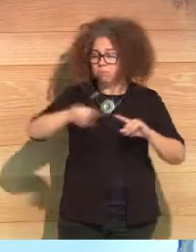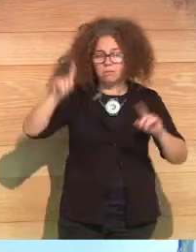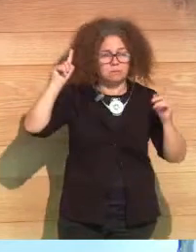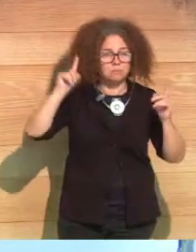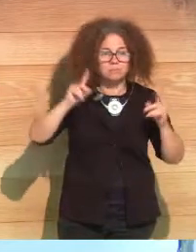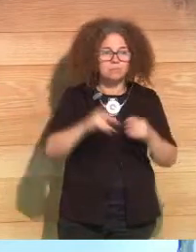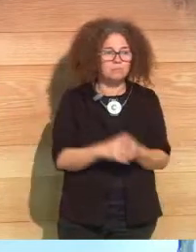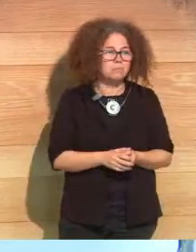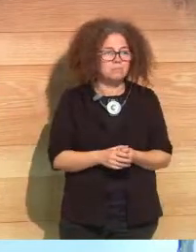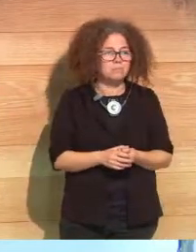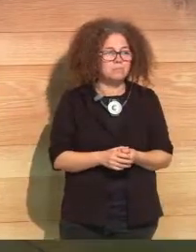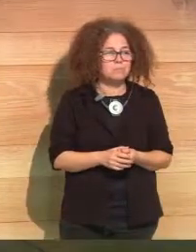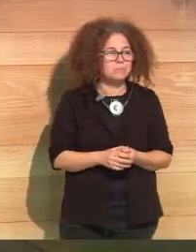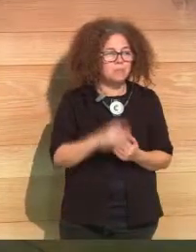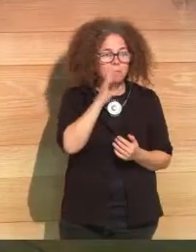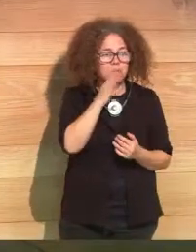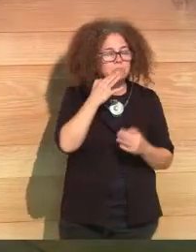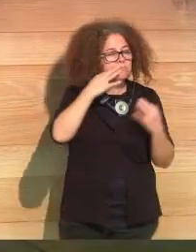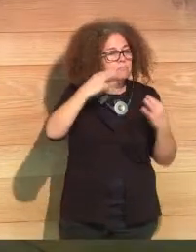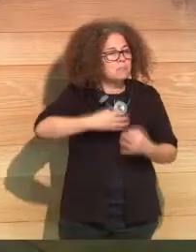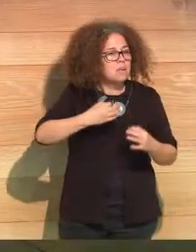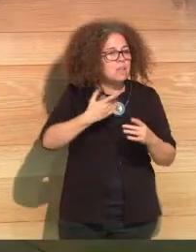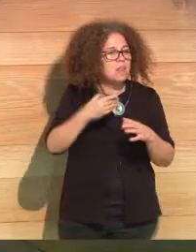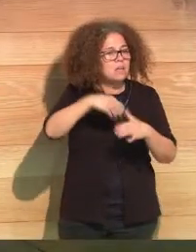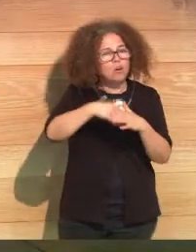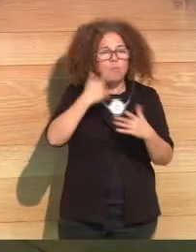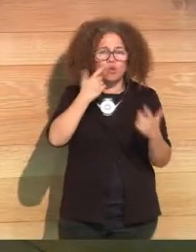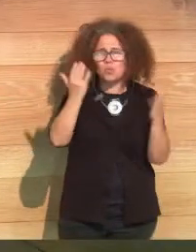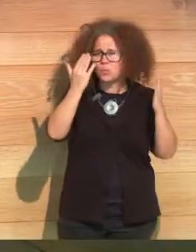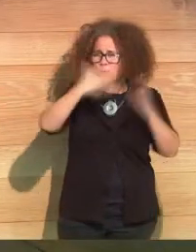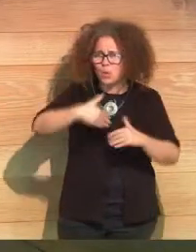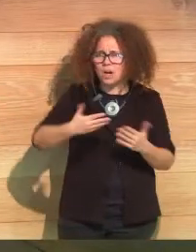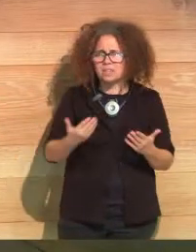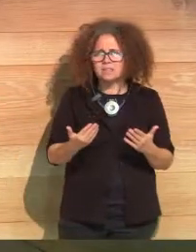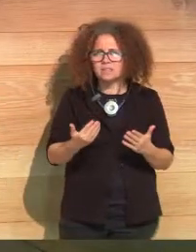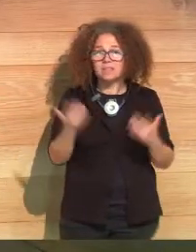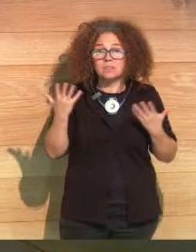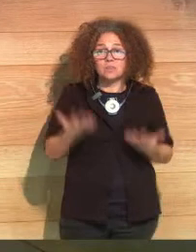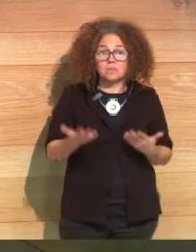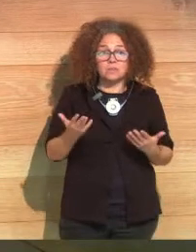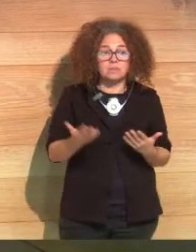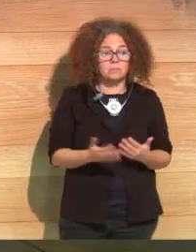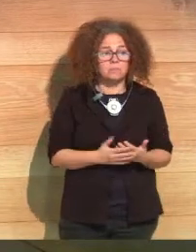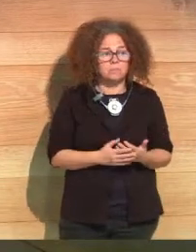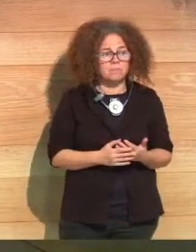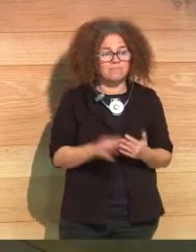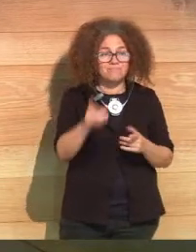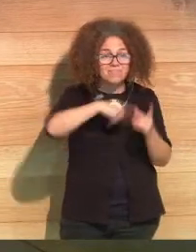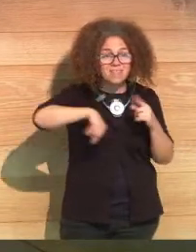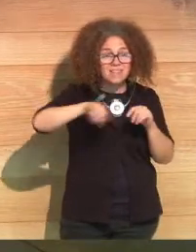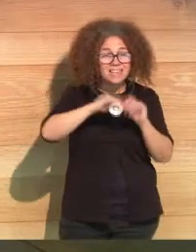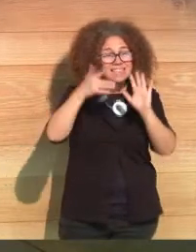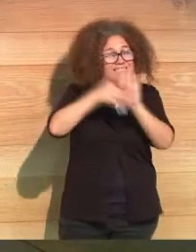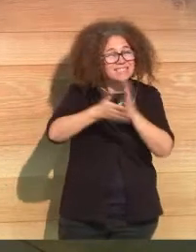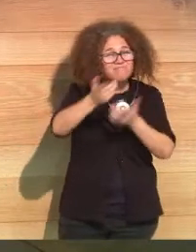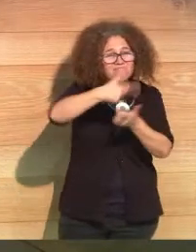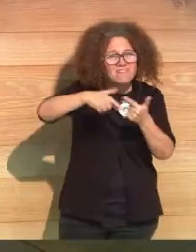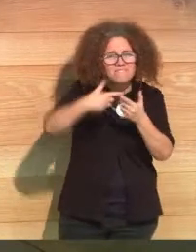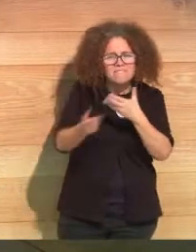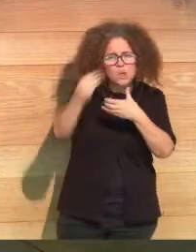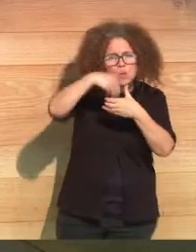have so much control over it. So because of how this is still very much work in progress, we really wanted to include this kind